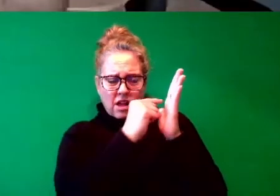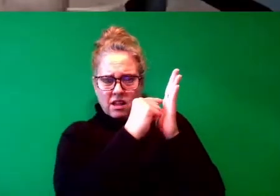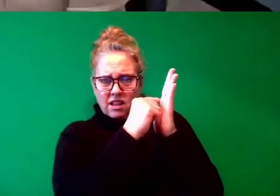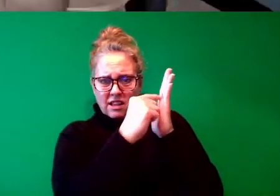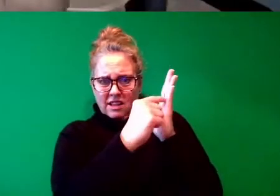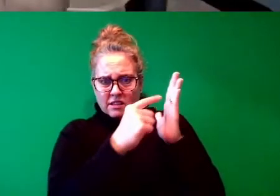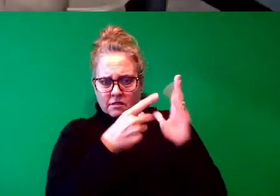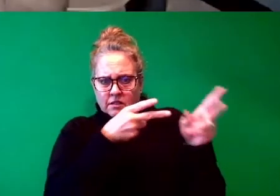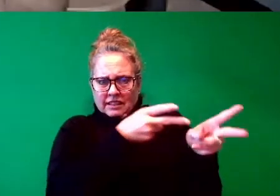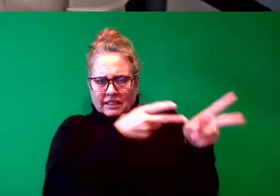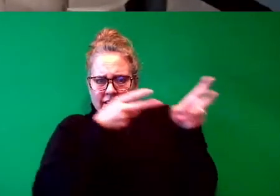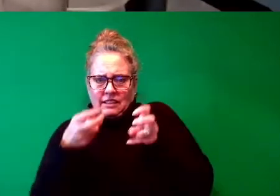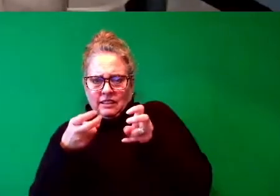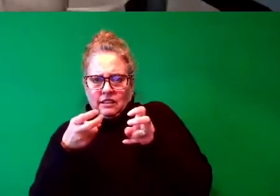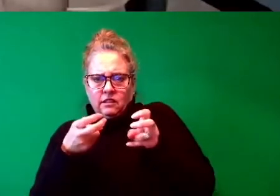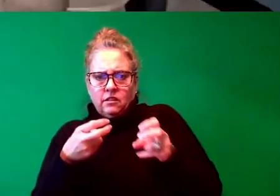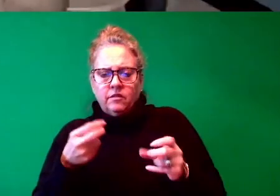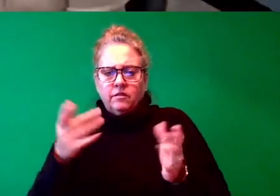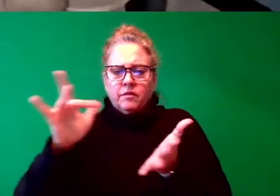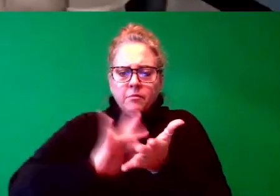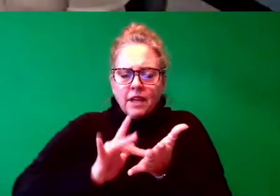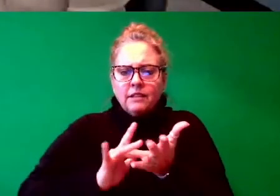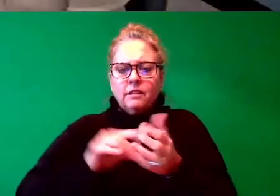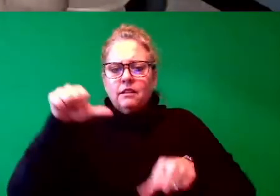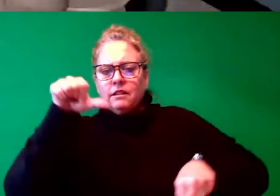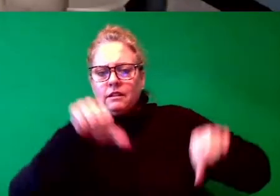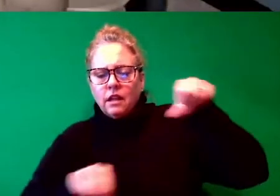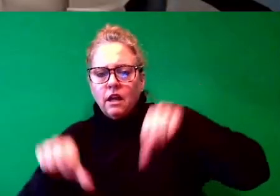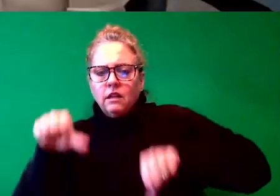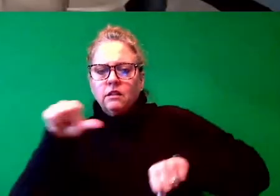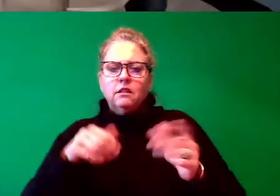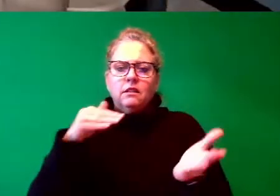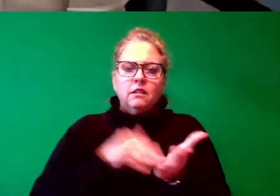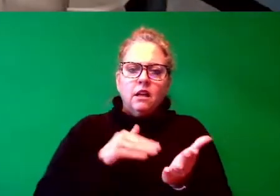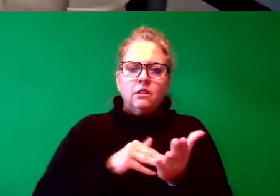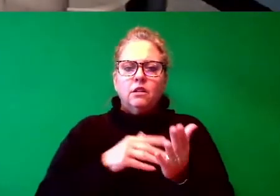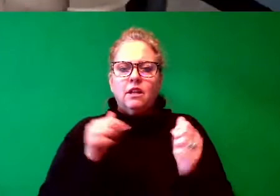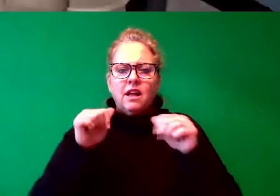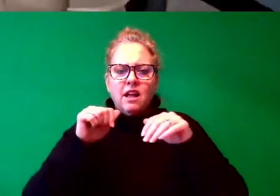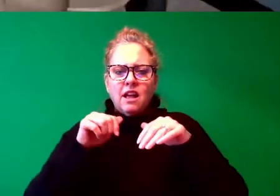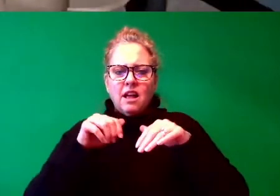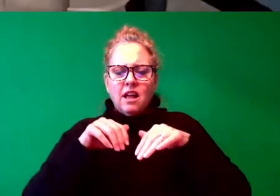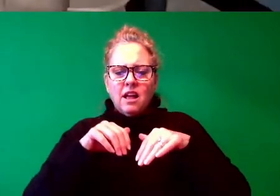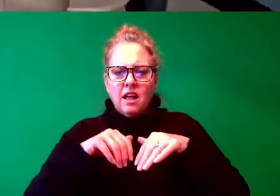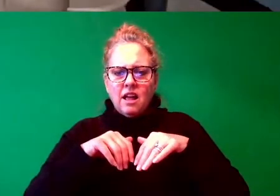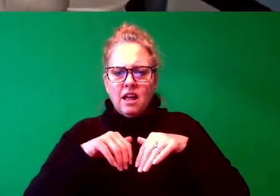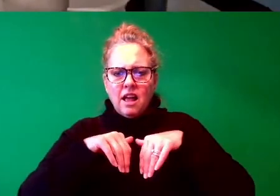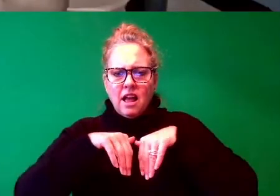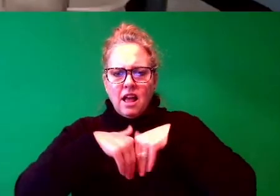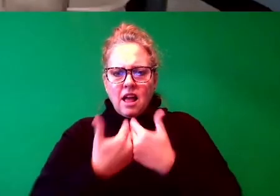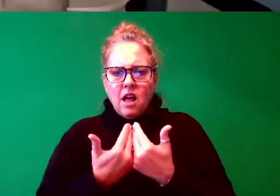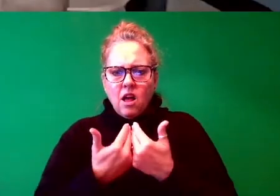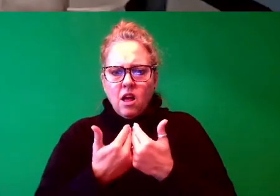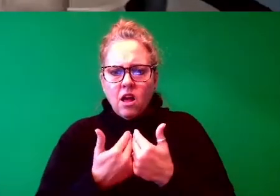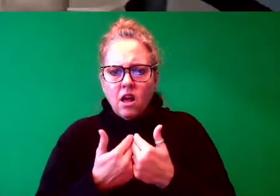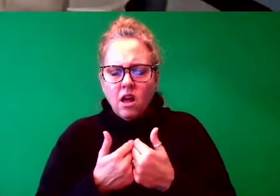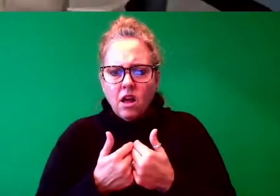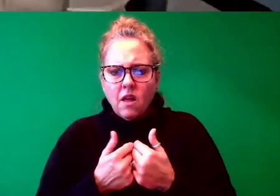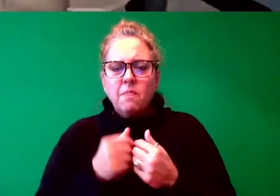really hurt the science and public health and the medical profession in all of this is a cavalier attitude towards